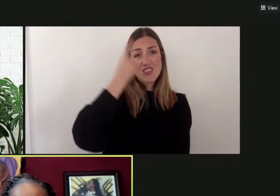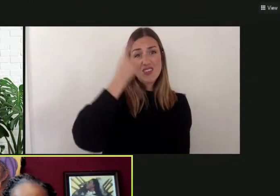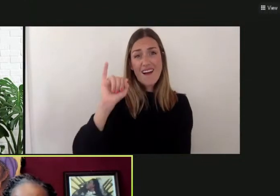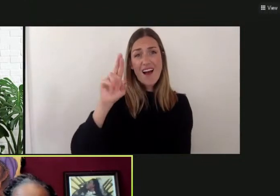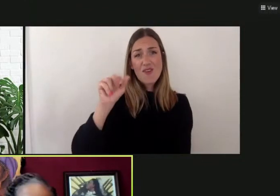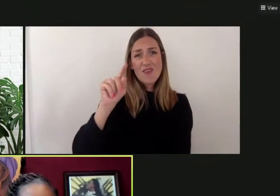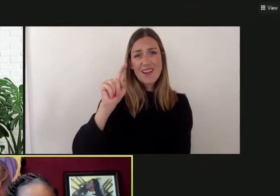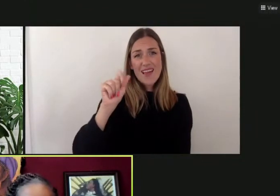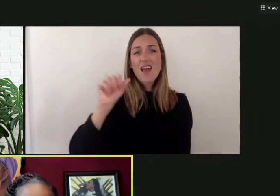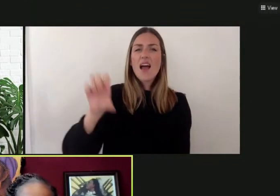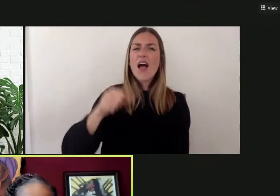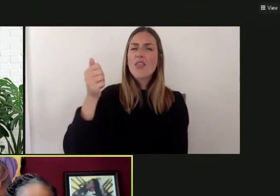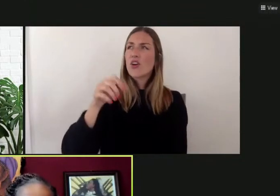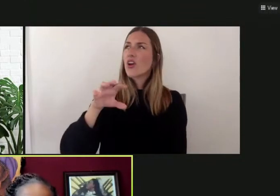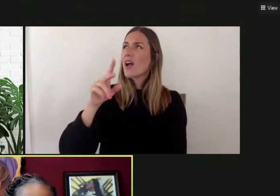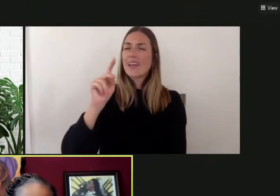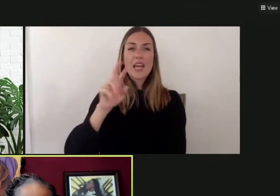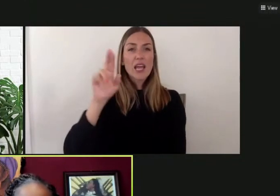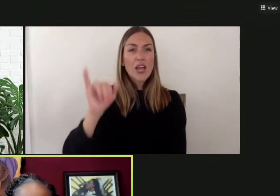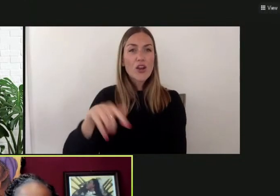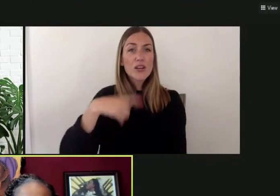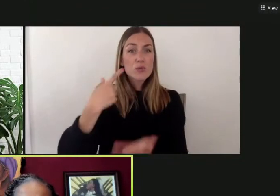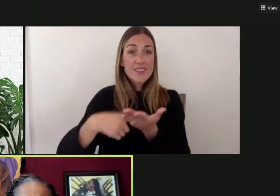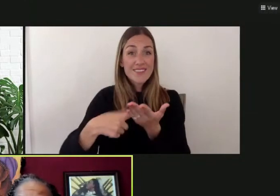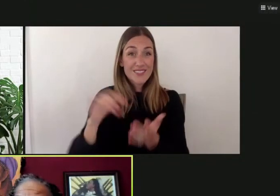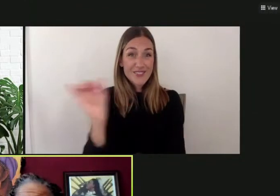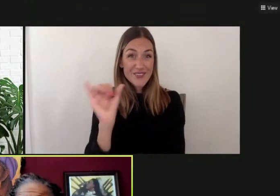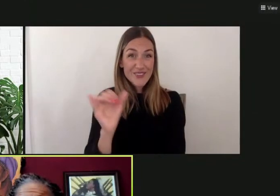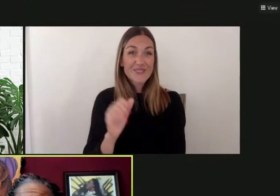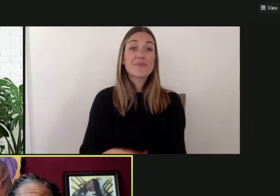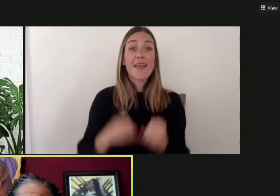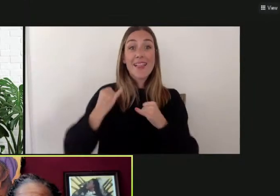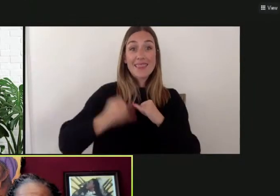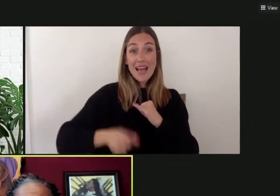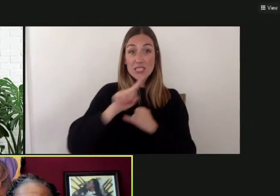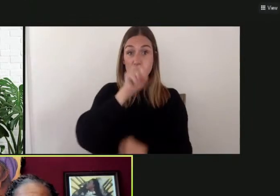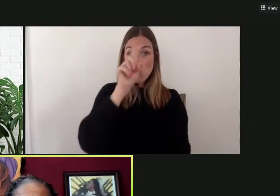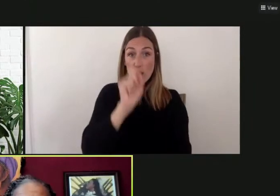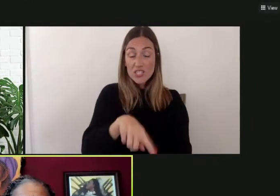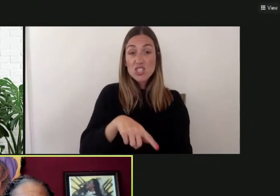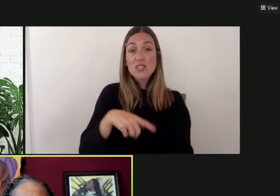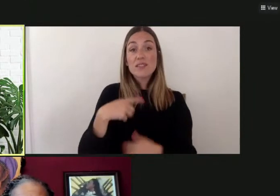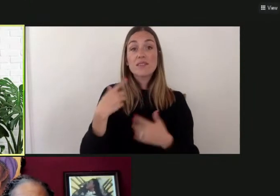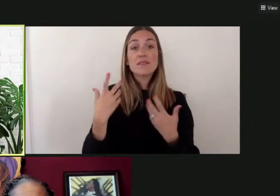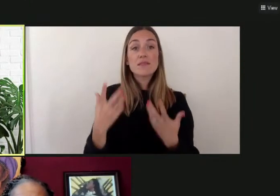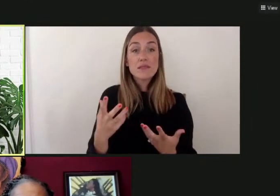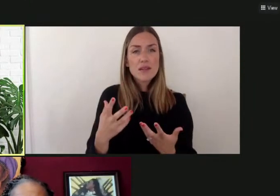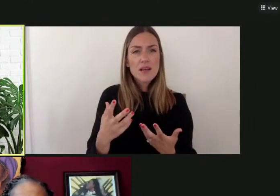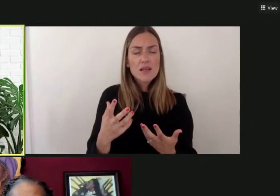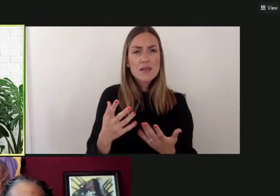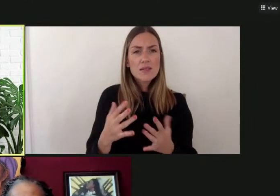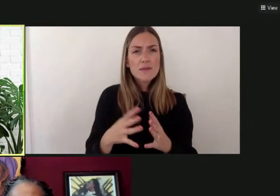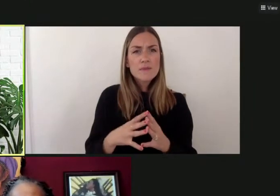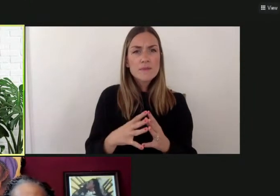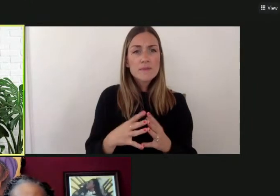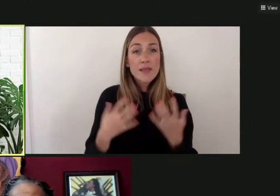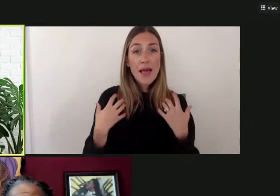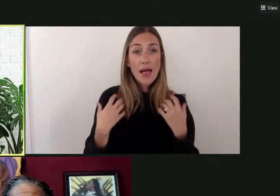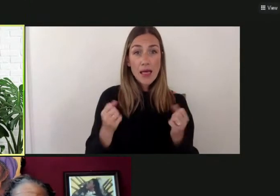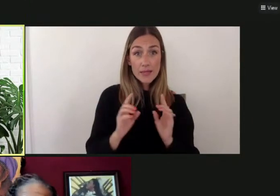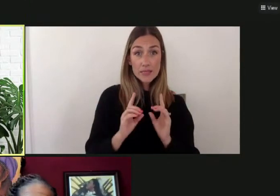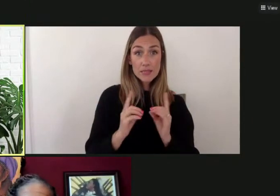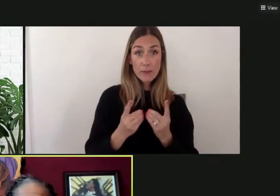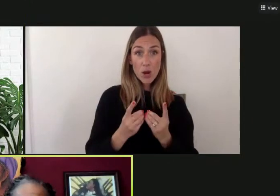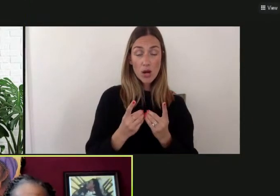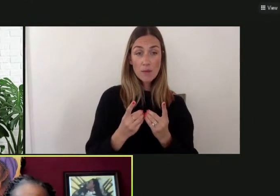other representative, Carrie, speaking of as well. The last question that I have for you, does the health department